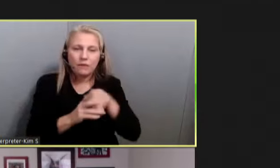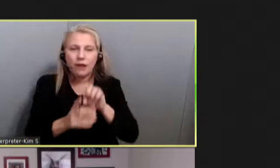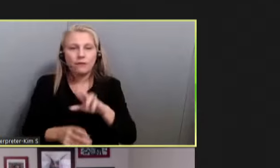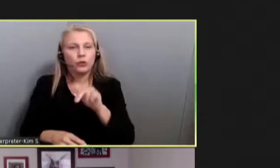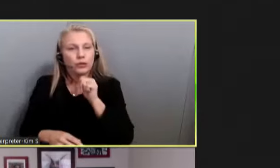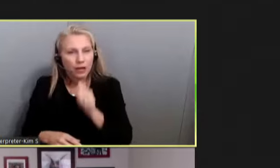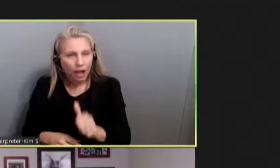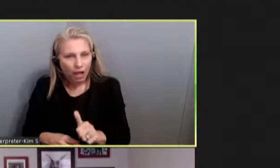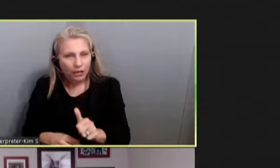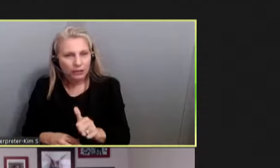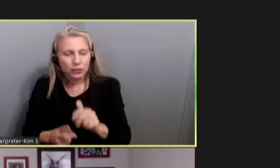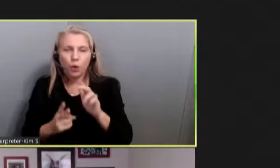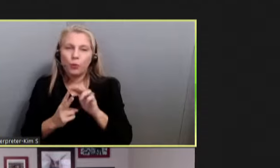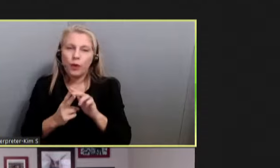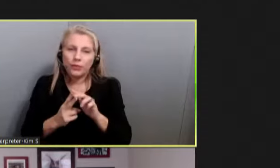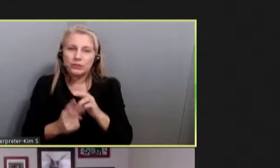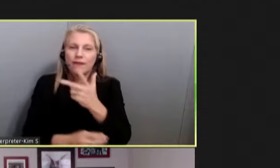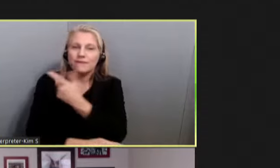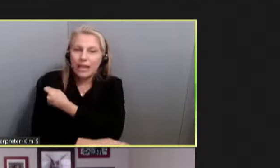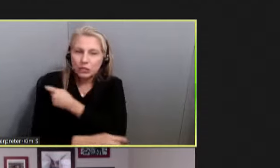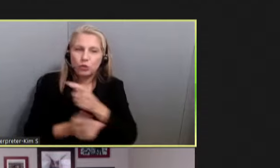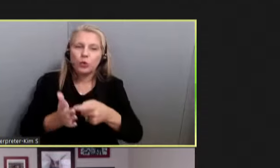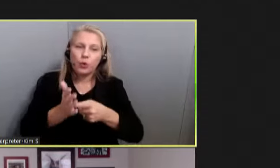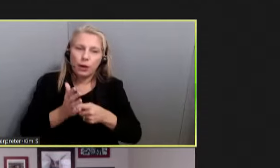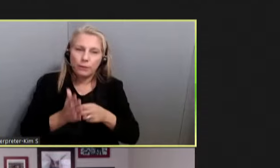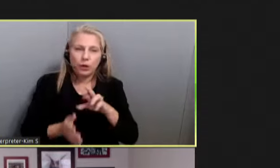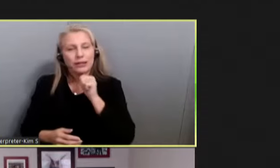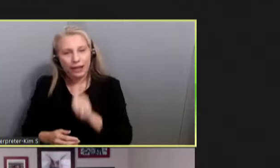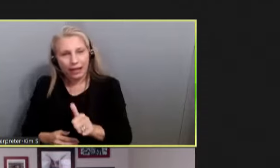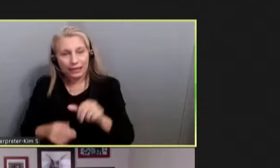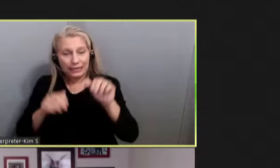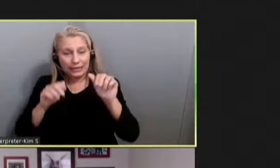not, whether there's a vaccination requirement or not? Could the